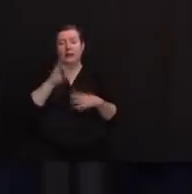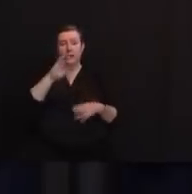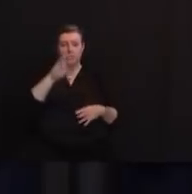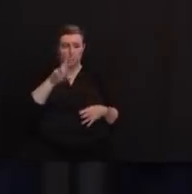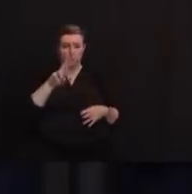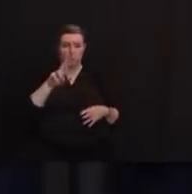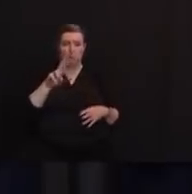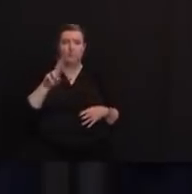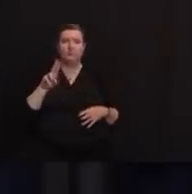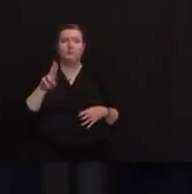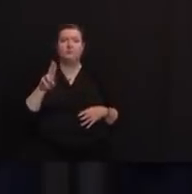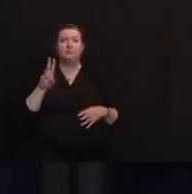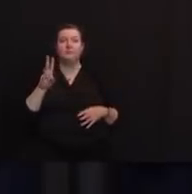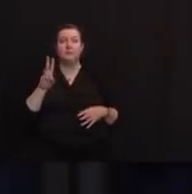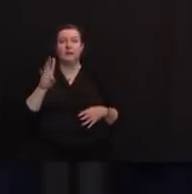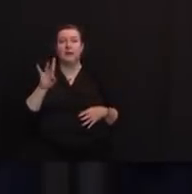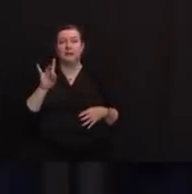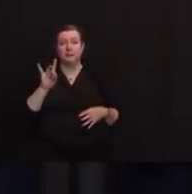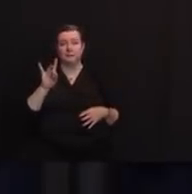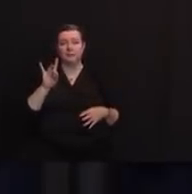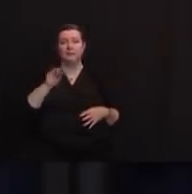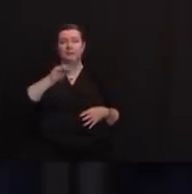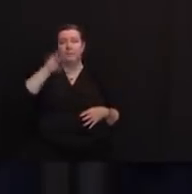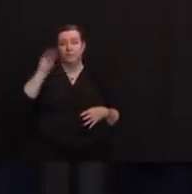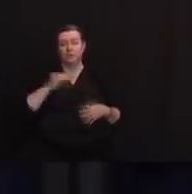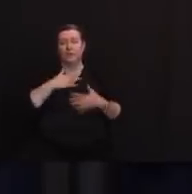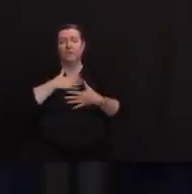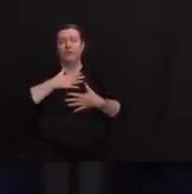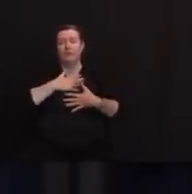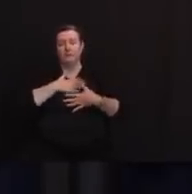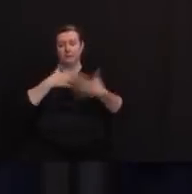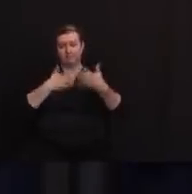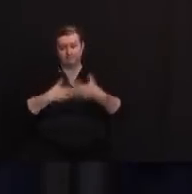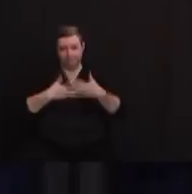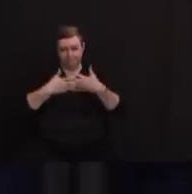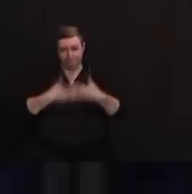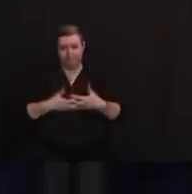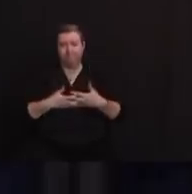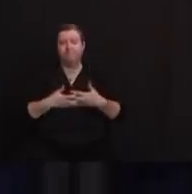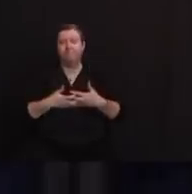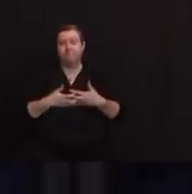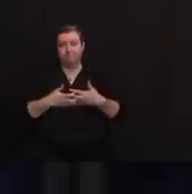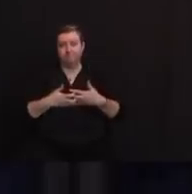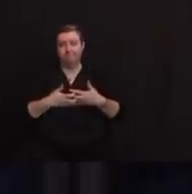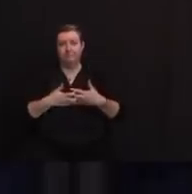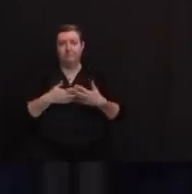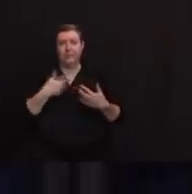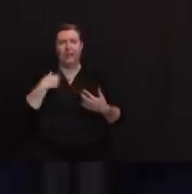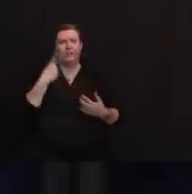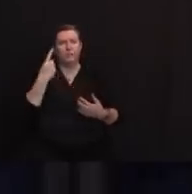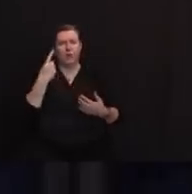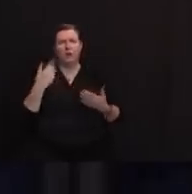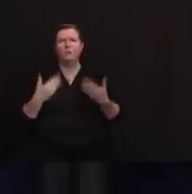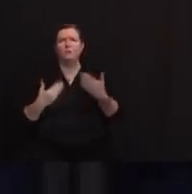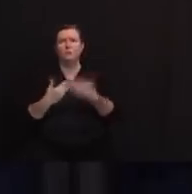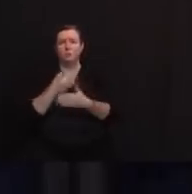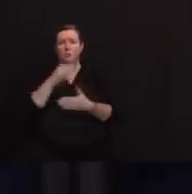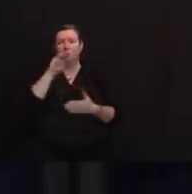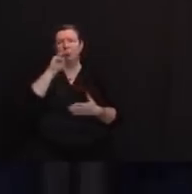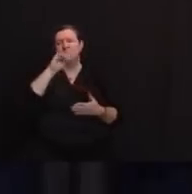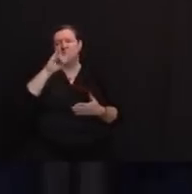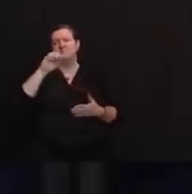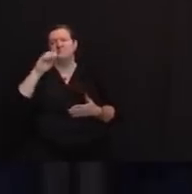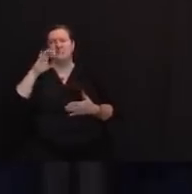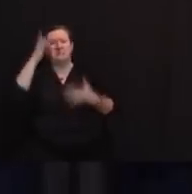68% on ventilators. We are reporting one new case of multisystem